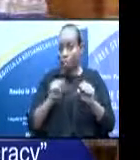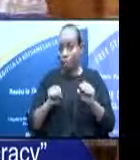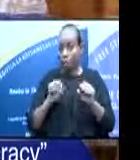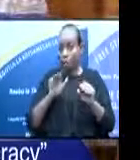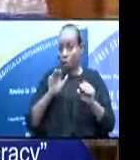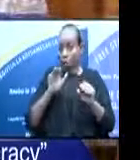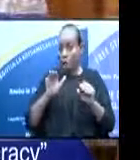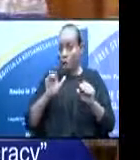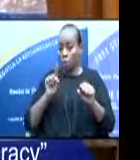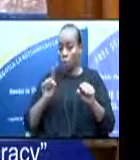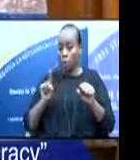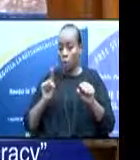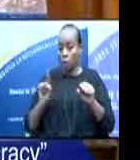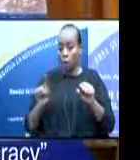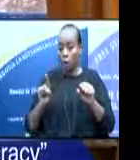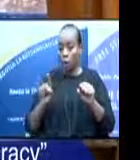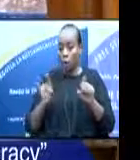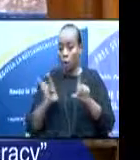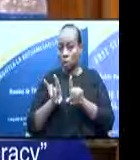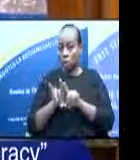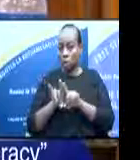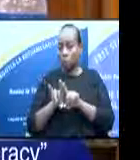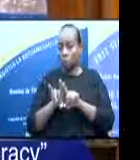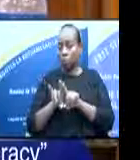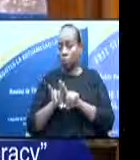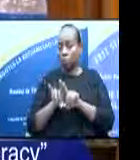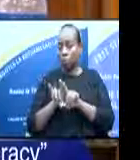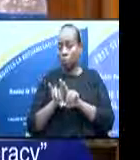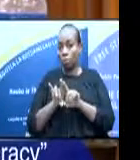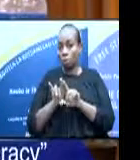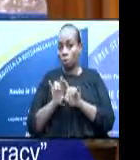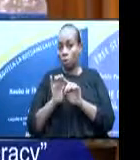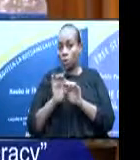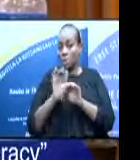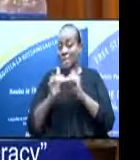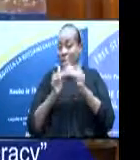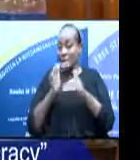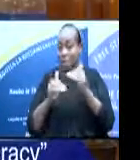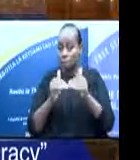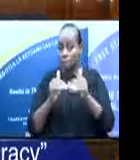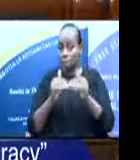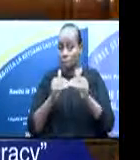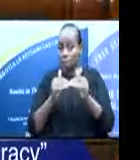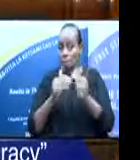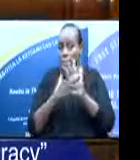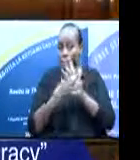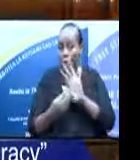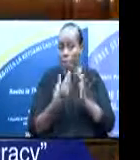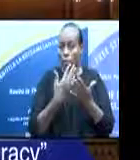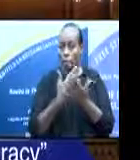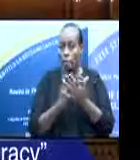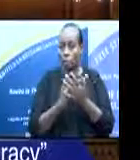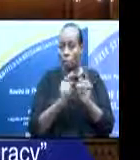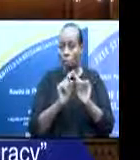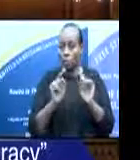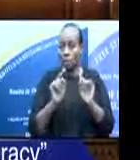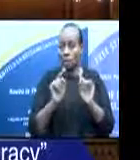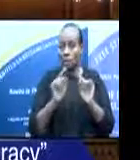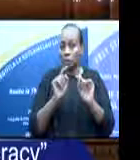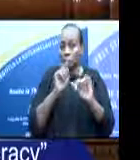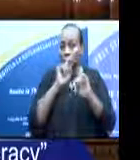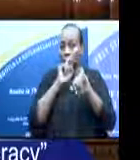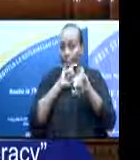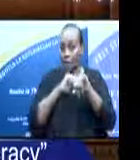9.1.1 if effective and appropriate steps were taken, but no, it's our time